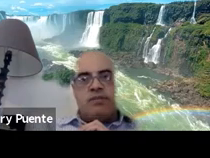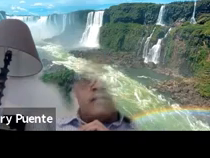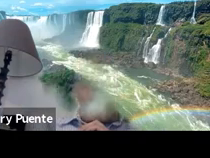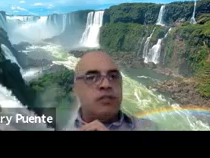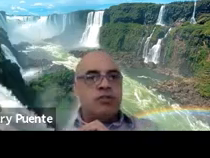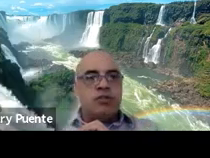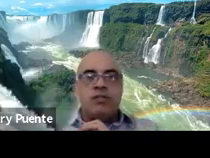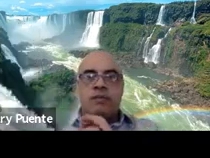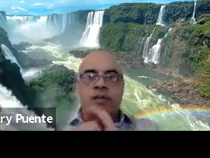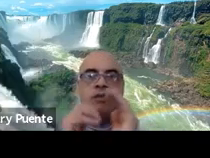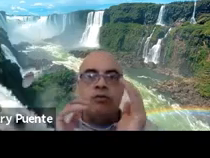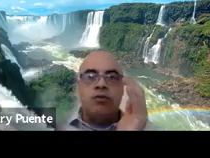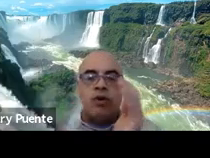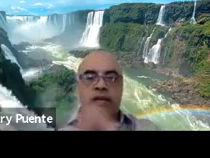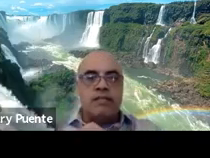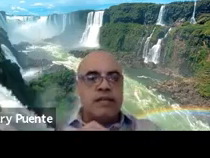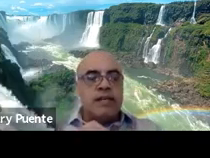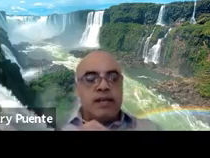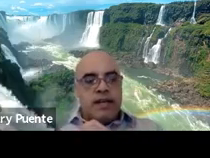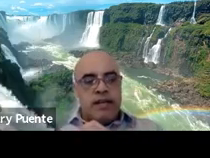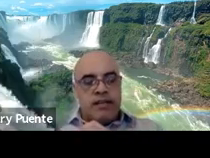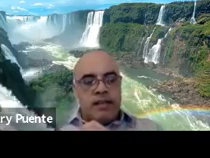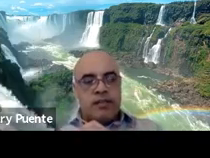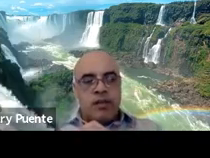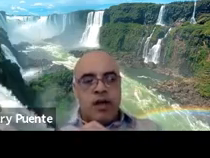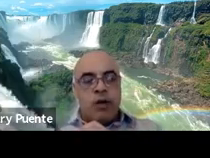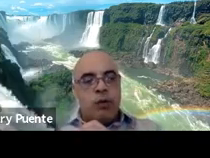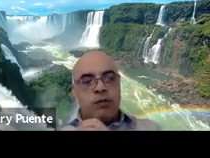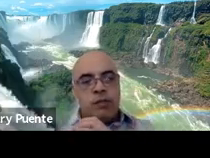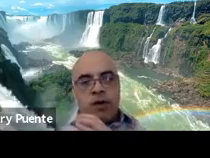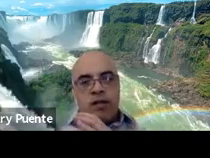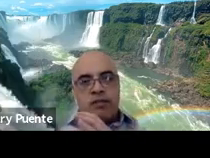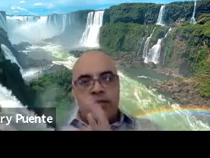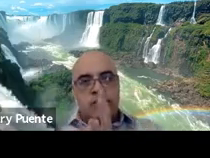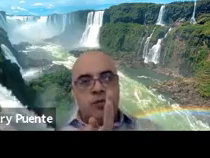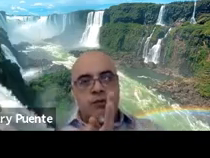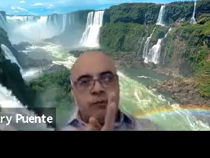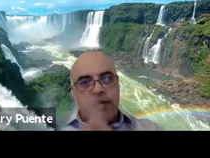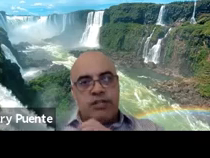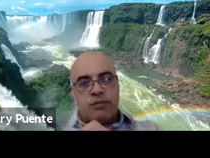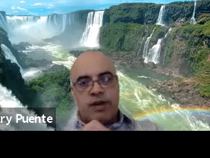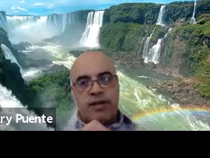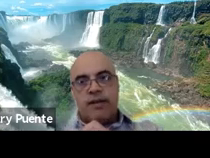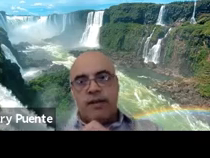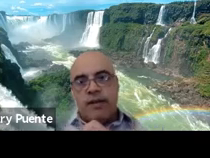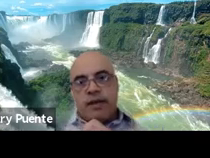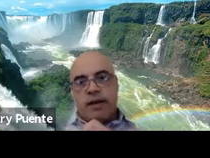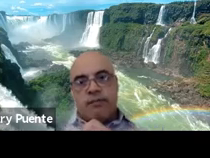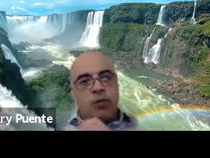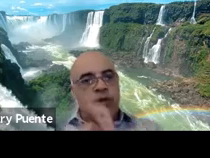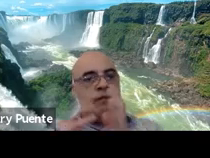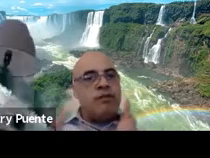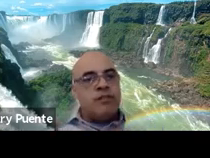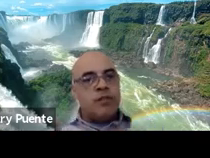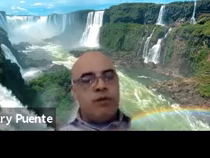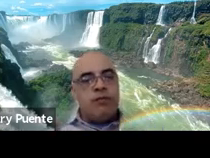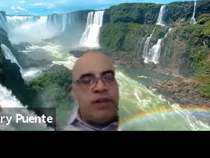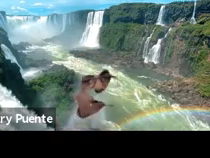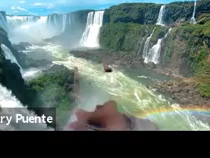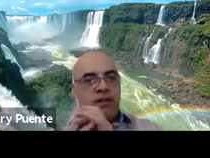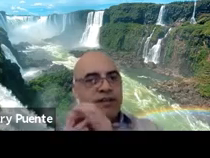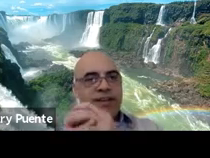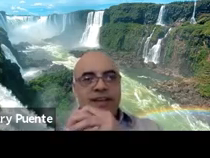at times can introduce something new to us, and then it's all, how do we respond to this new information, right? Do